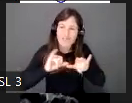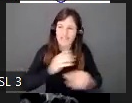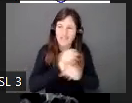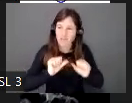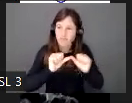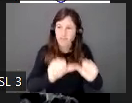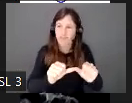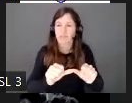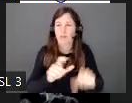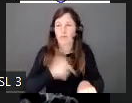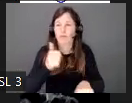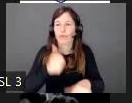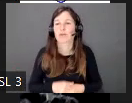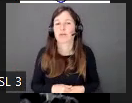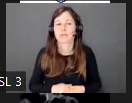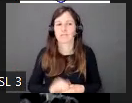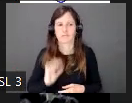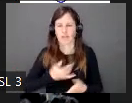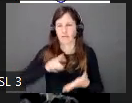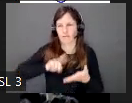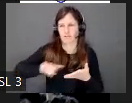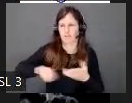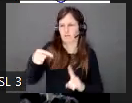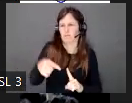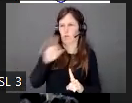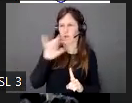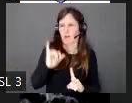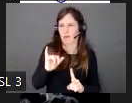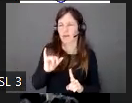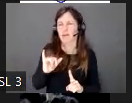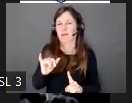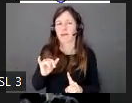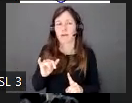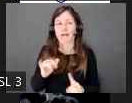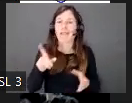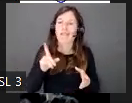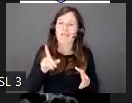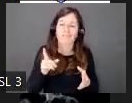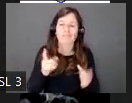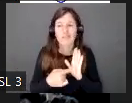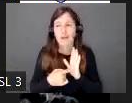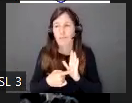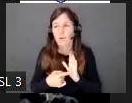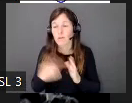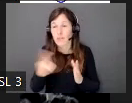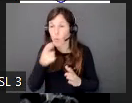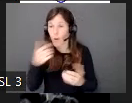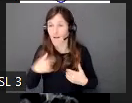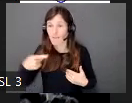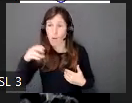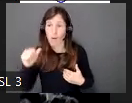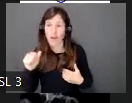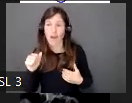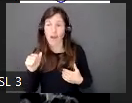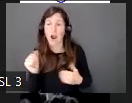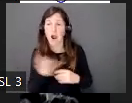What are our investigations? You heard me touch on them. I investigate theft by person holding a power of attorney, theft and in